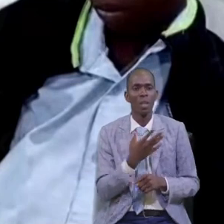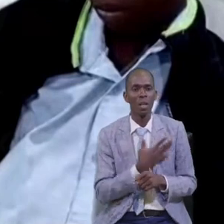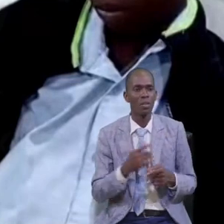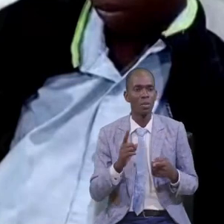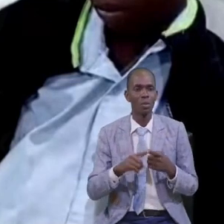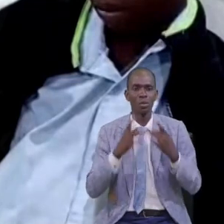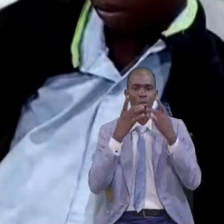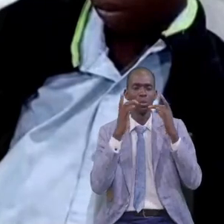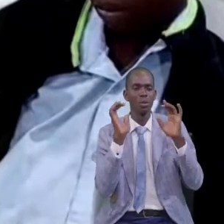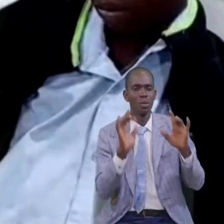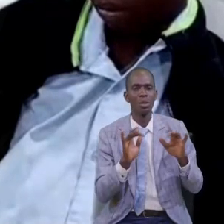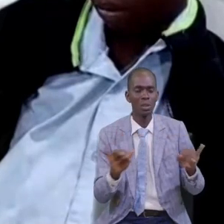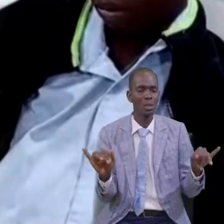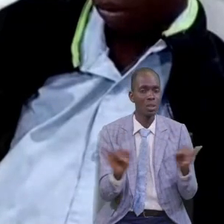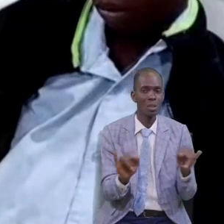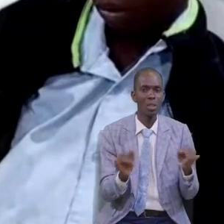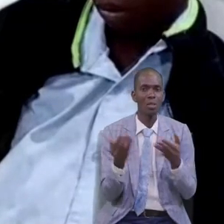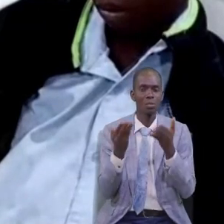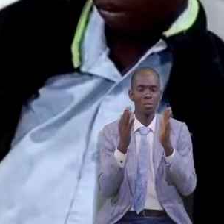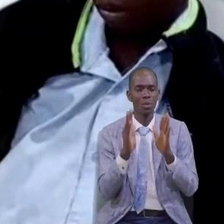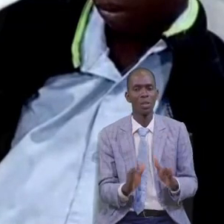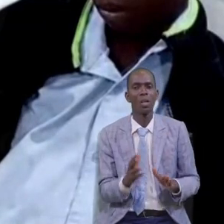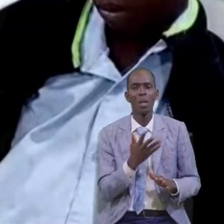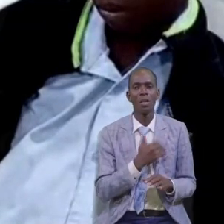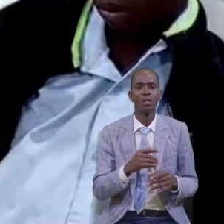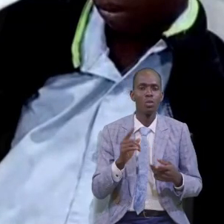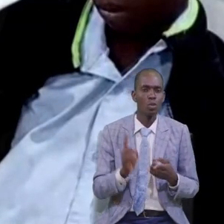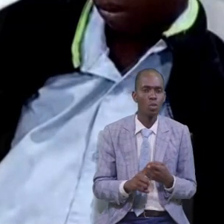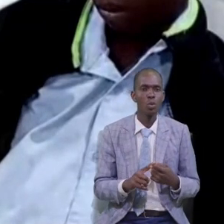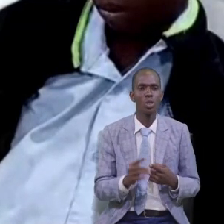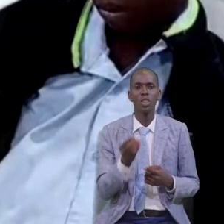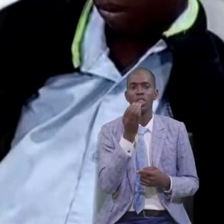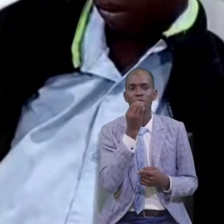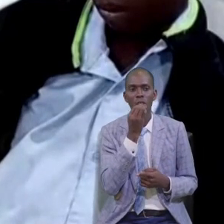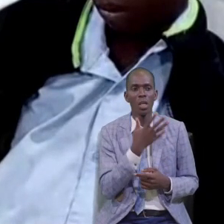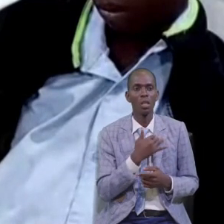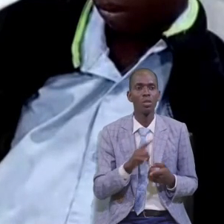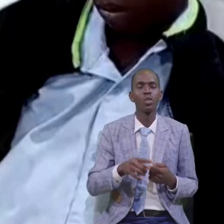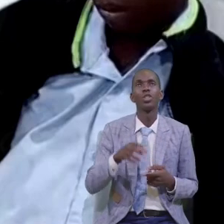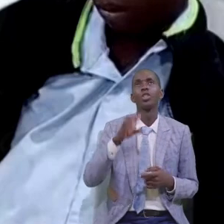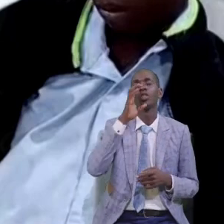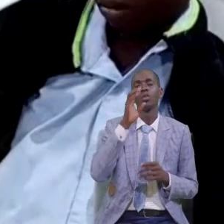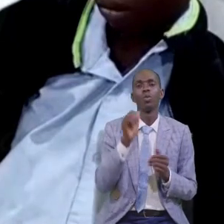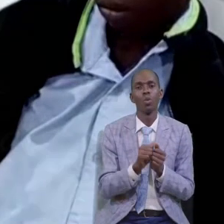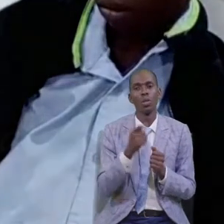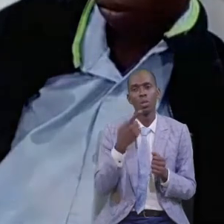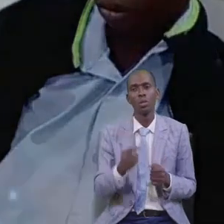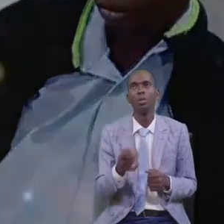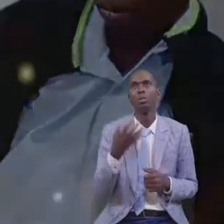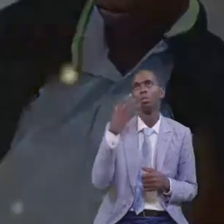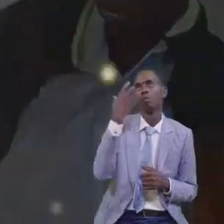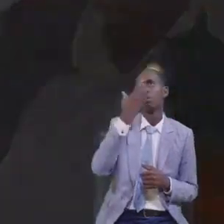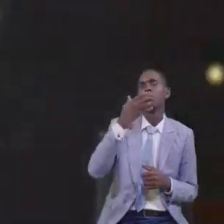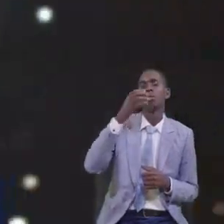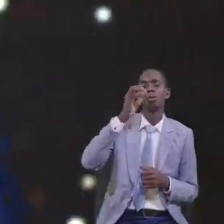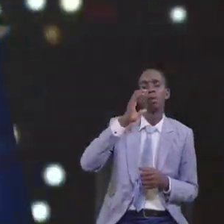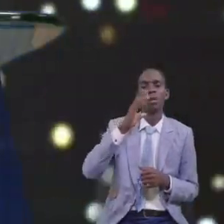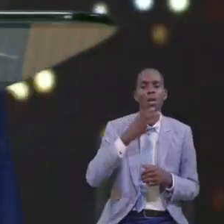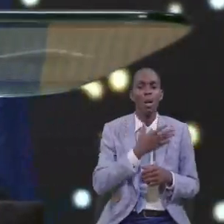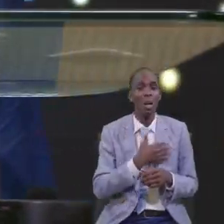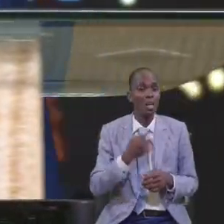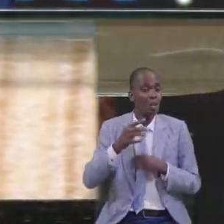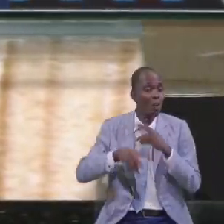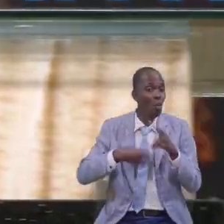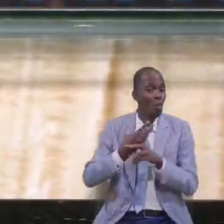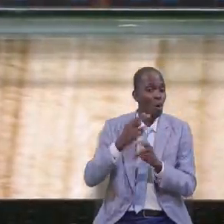fellow servants, and to eat and to drink with the drunken. The worldliness that was not in